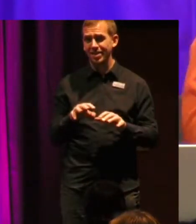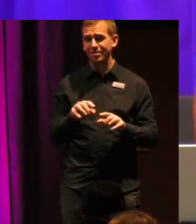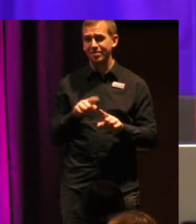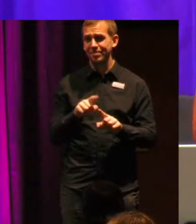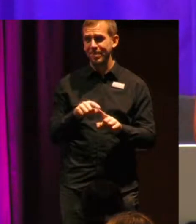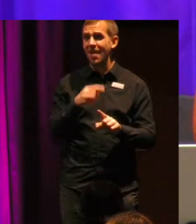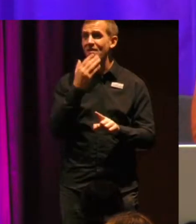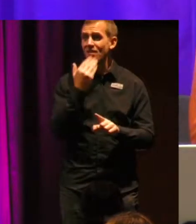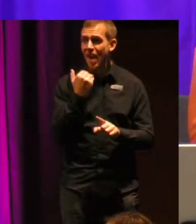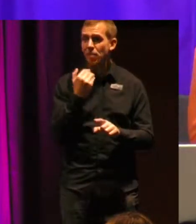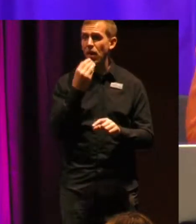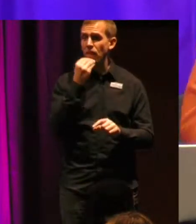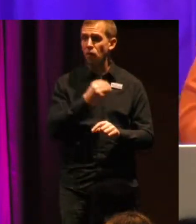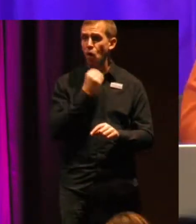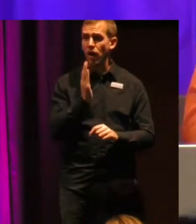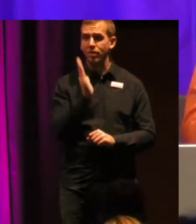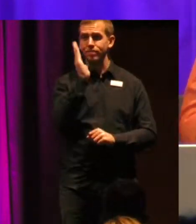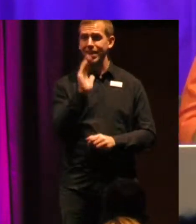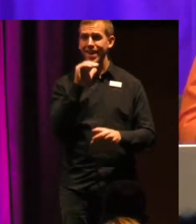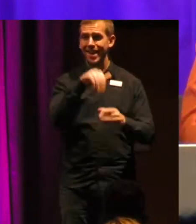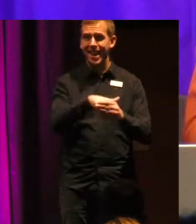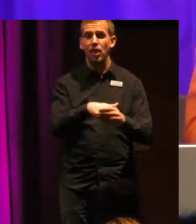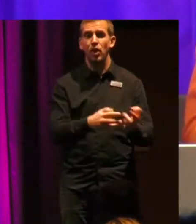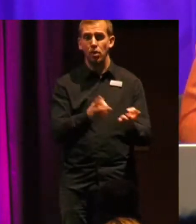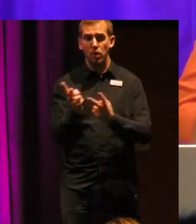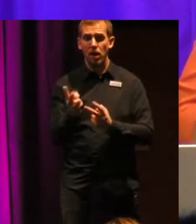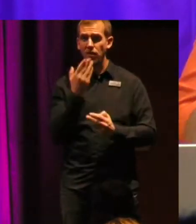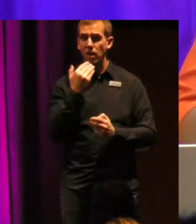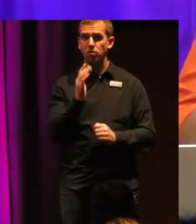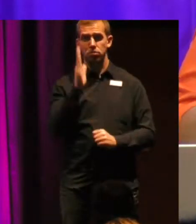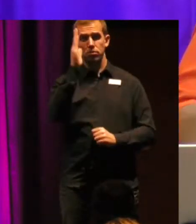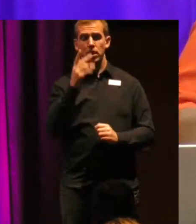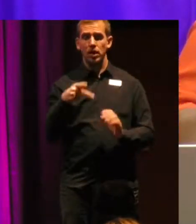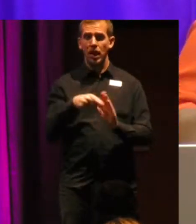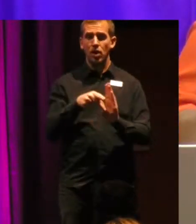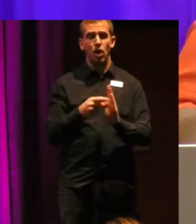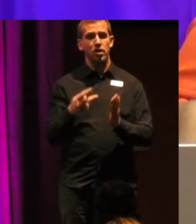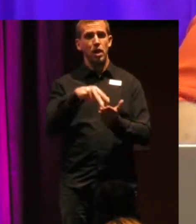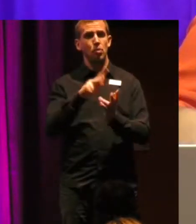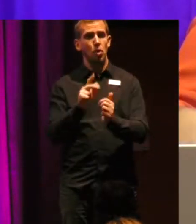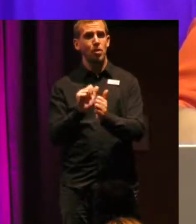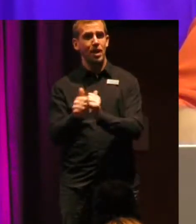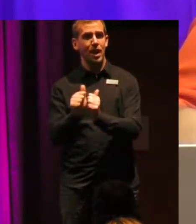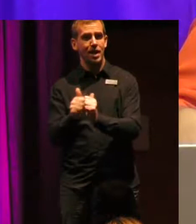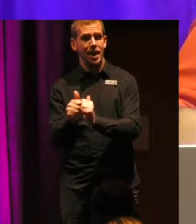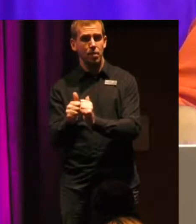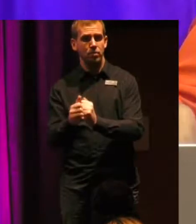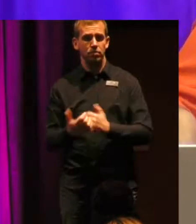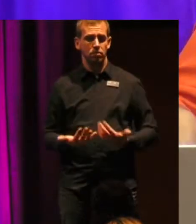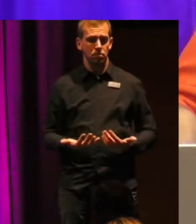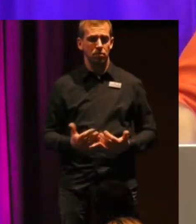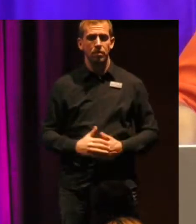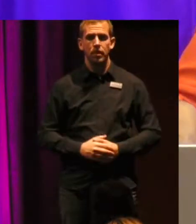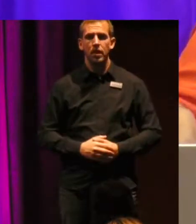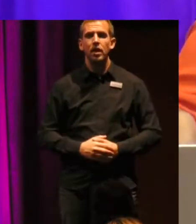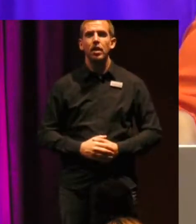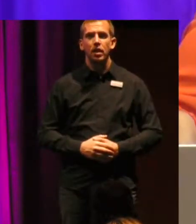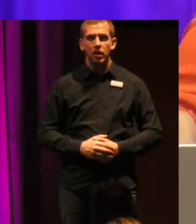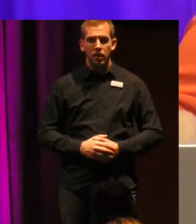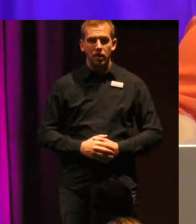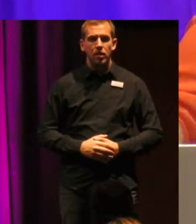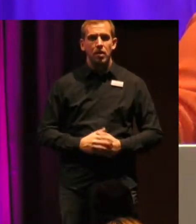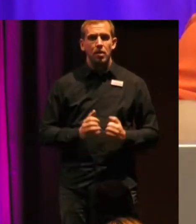who's taking part in your democracy, who's being represented, but also at the end of the day, who's at the table for making